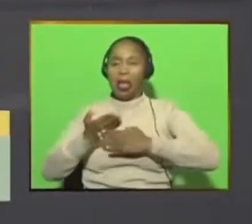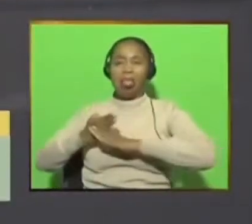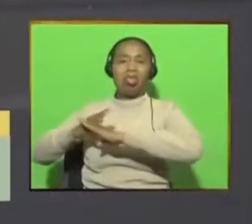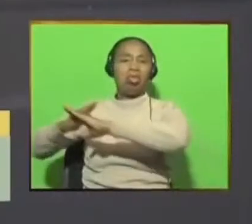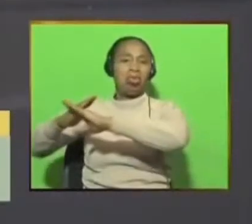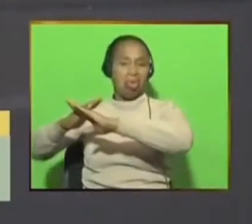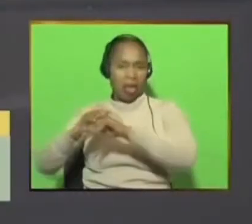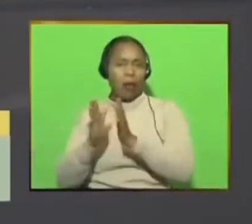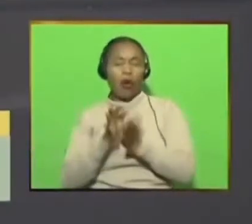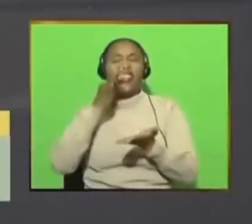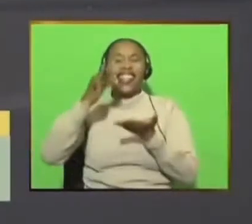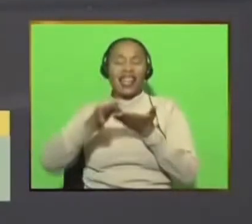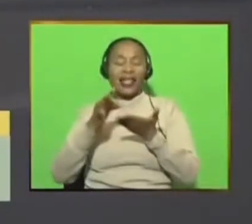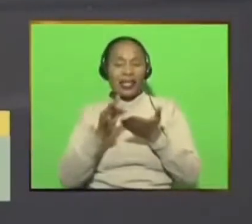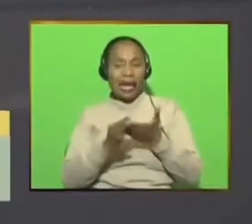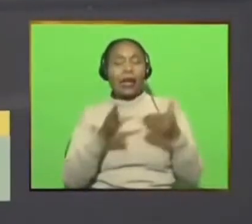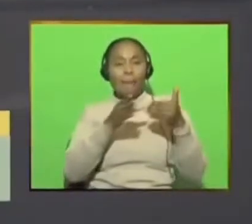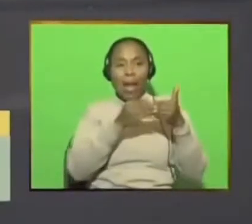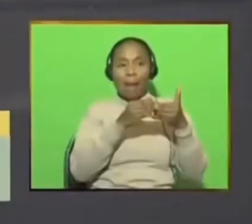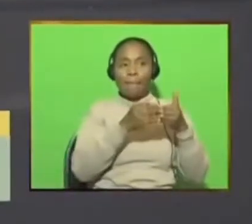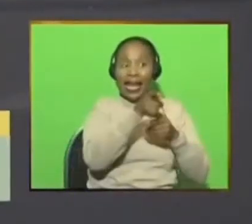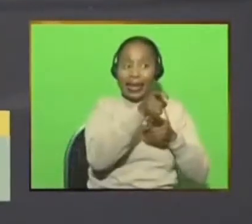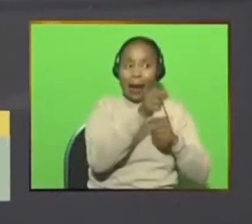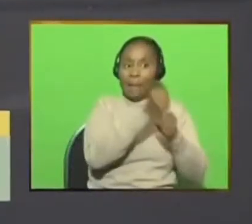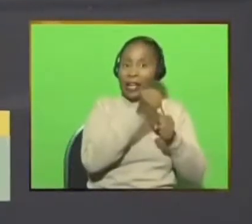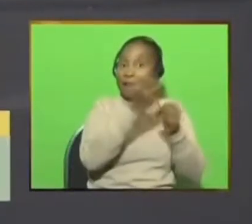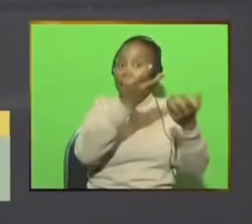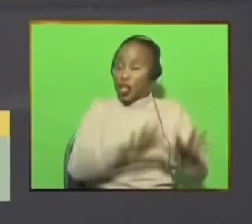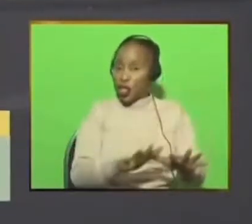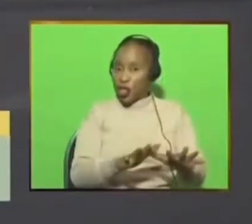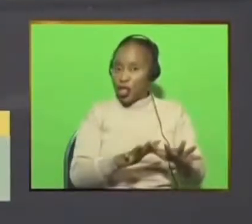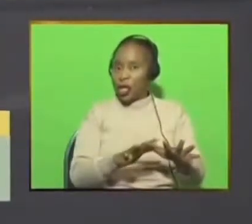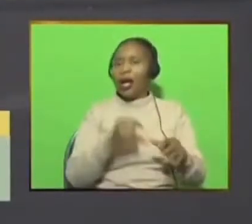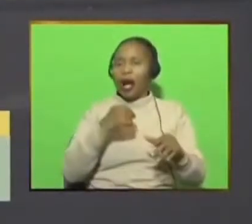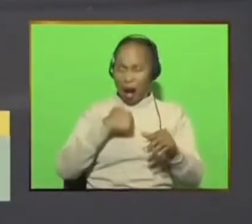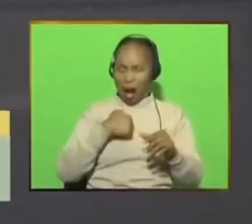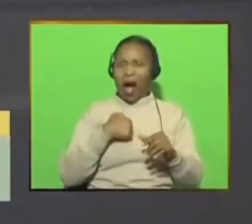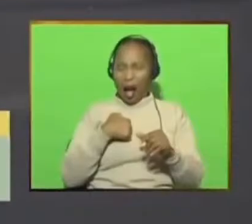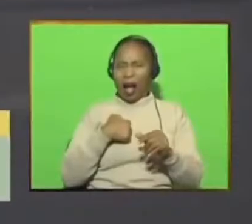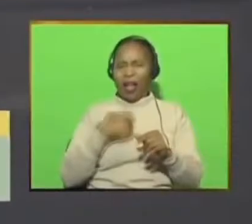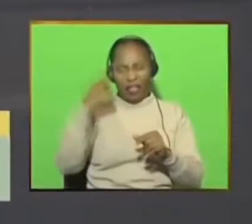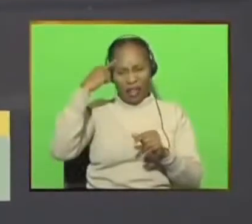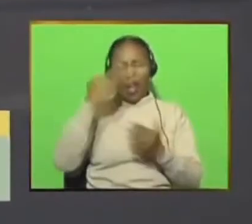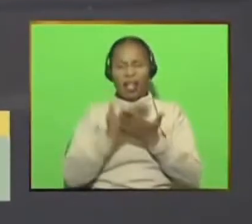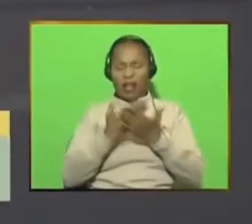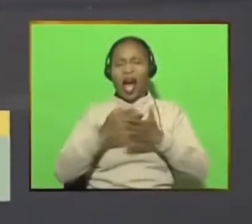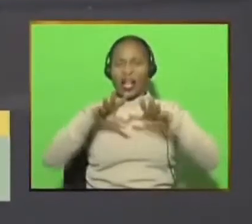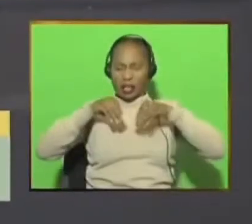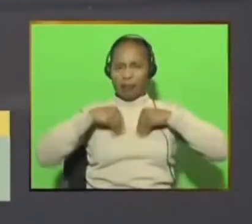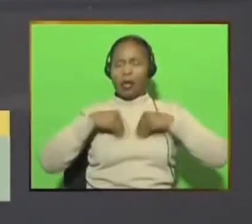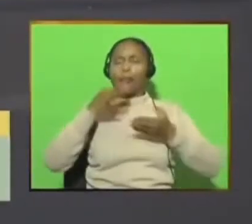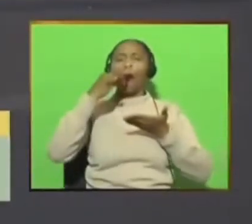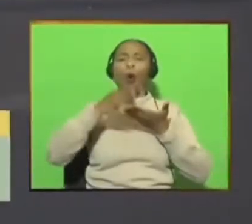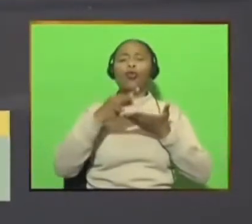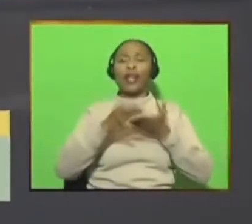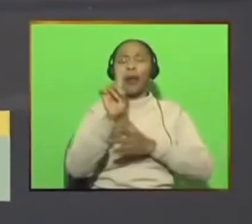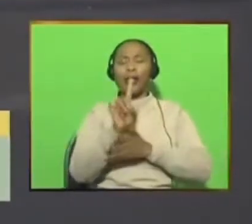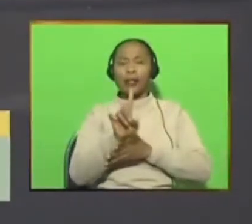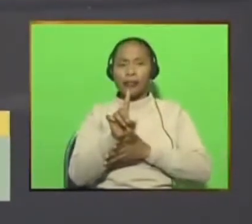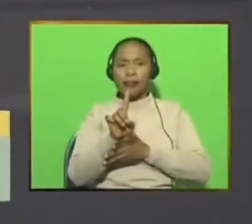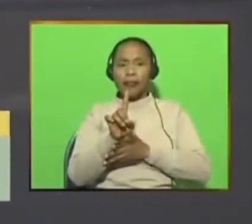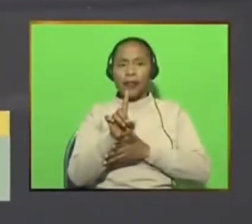ultimately give the presiding officer, which is me in this case, to deal with the matter as I see fit,